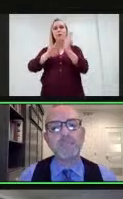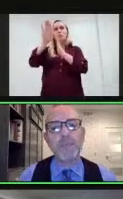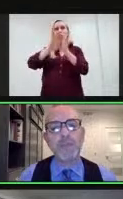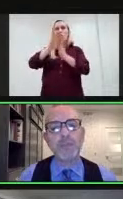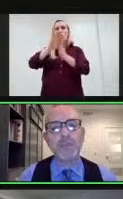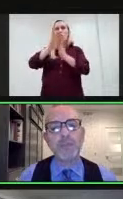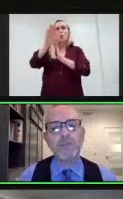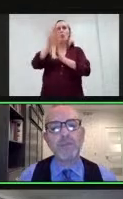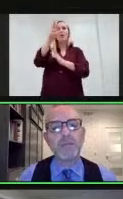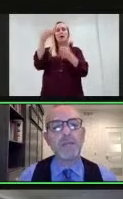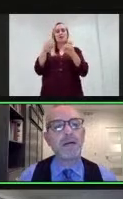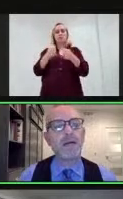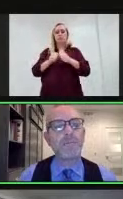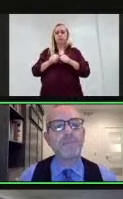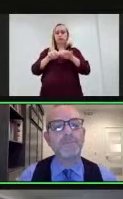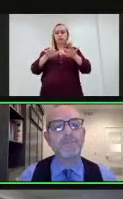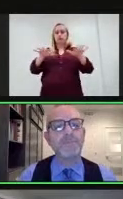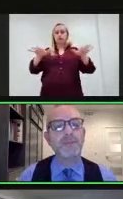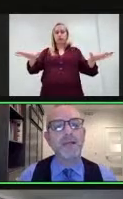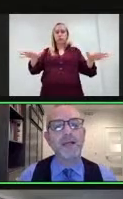the expansion of it.